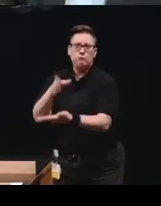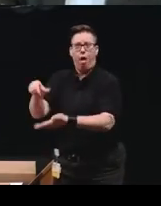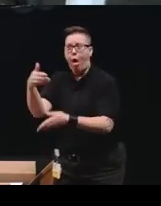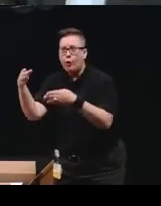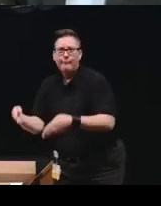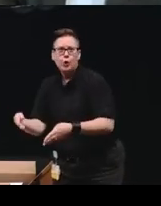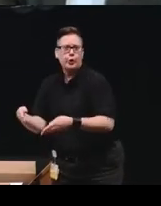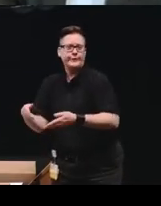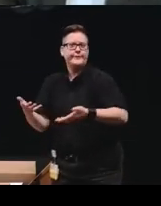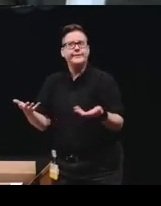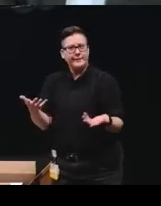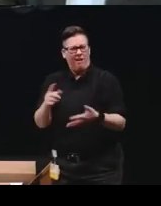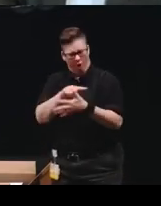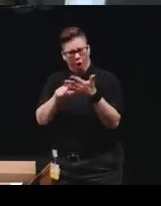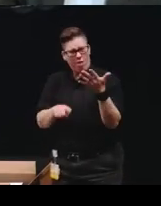functional movement disorder?